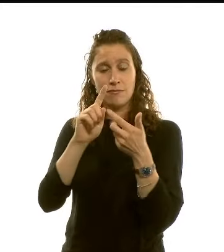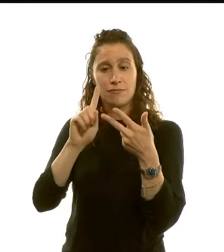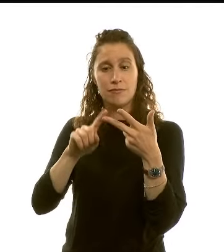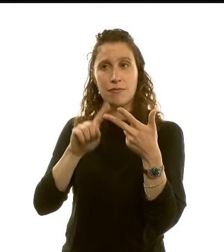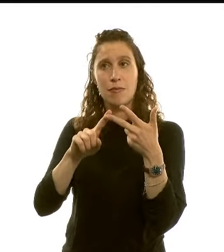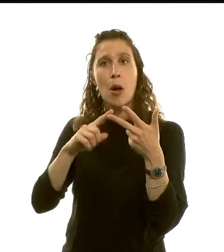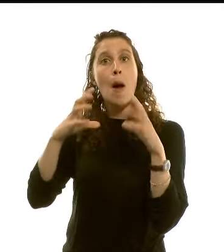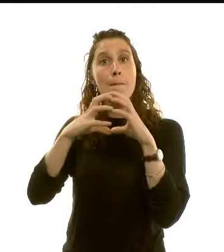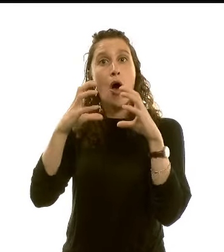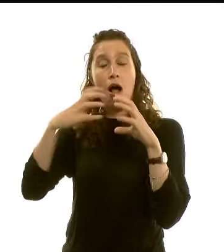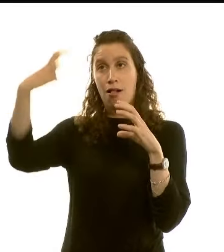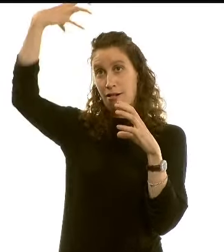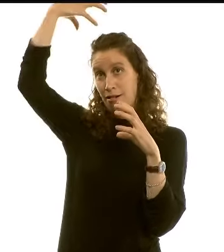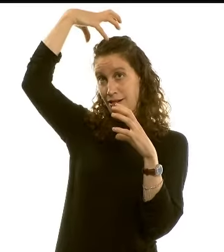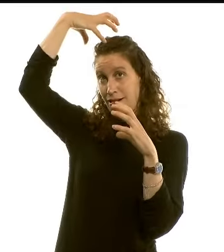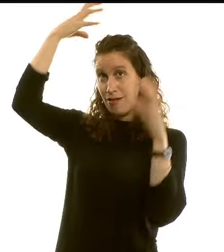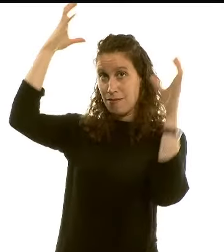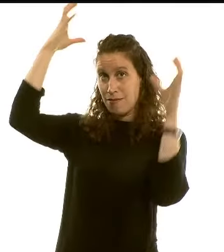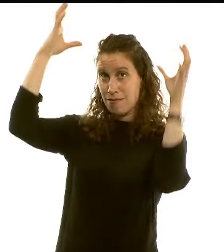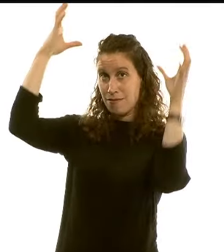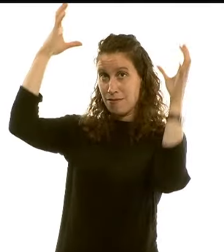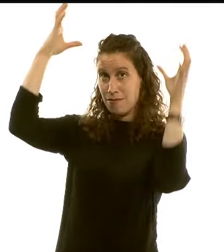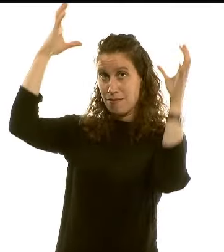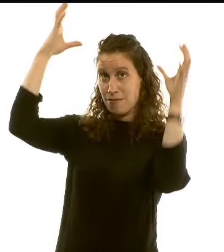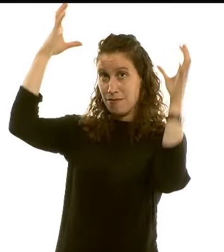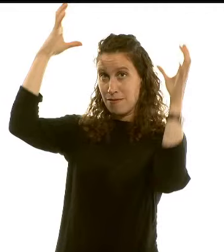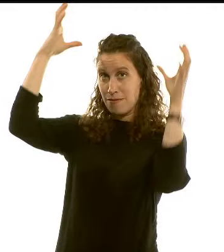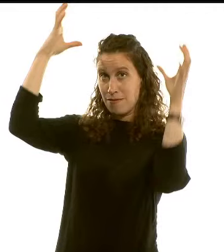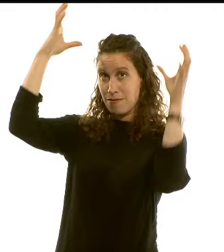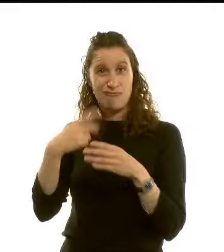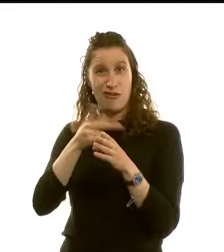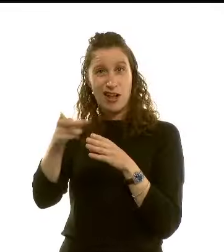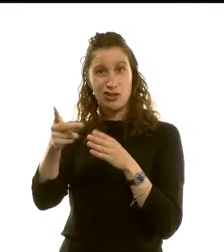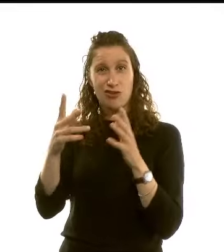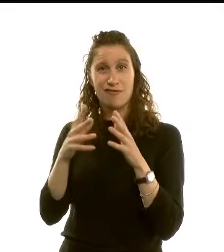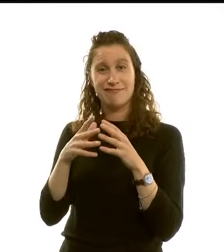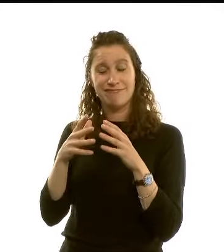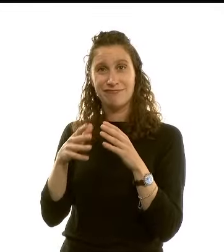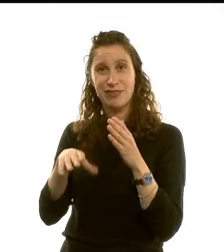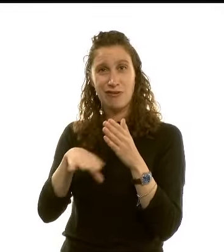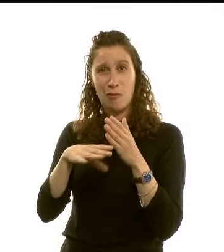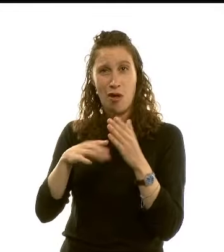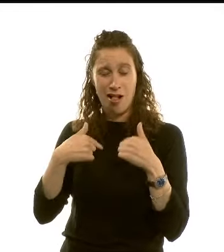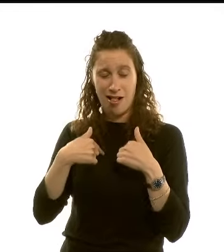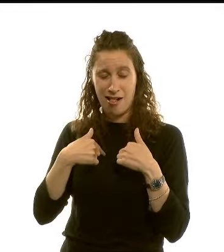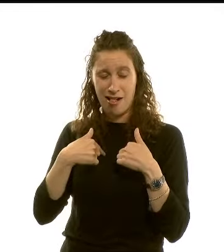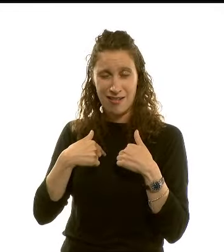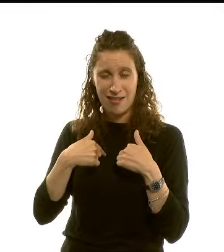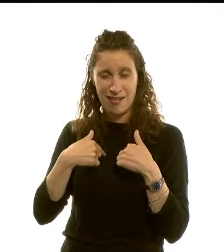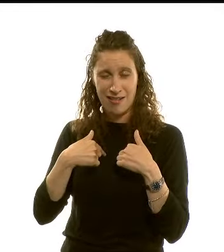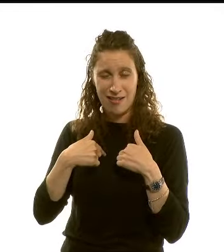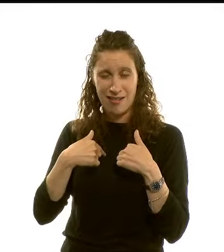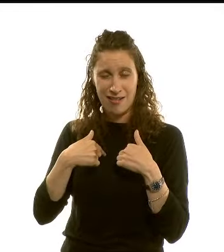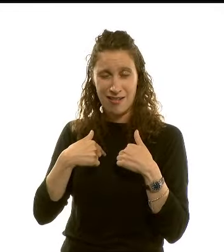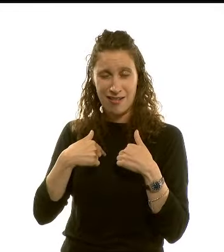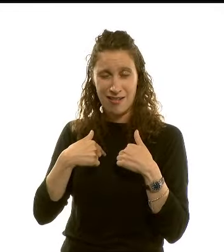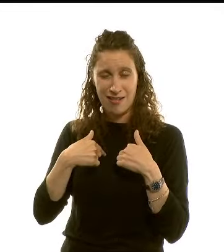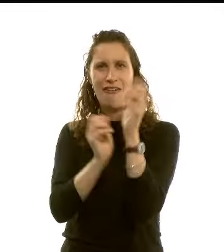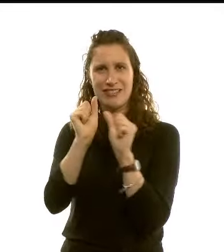on your head. I'm not a professional footballer, so I think I will choose